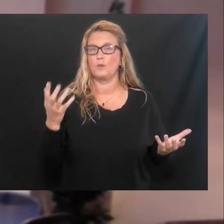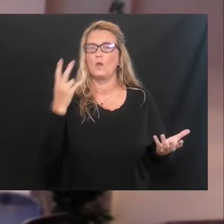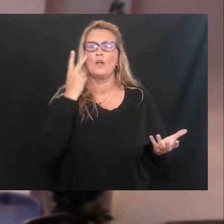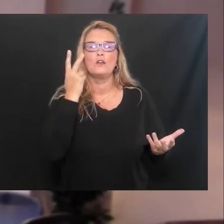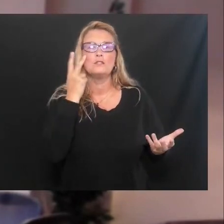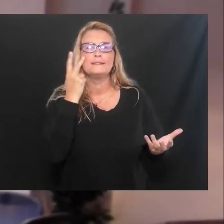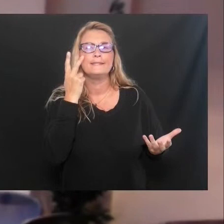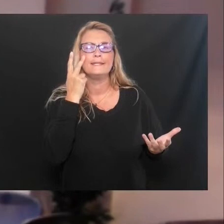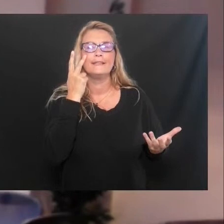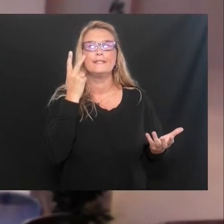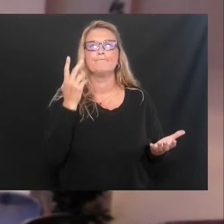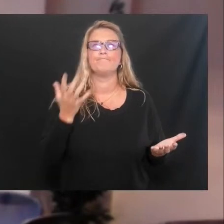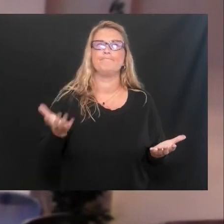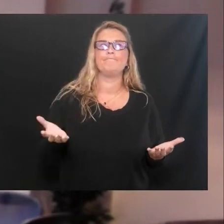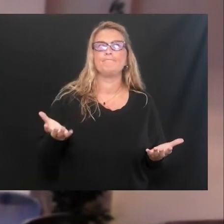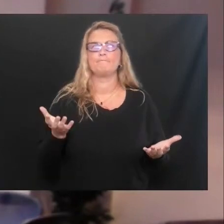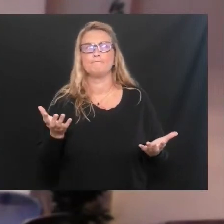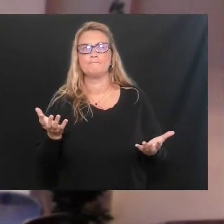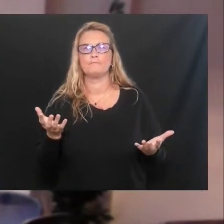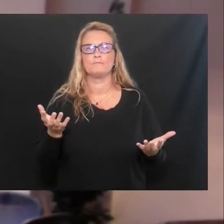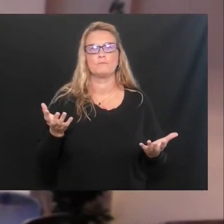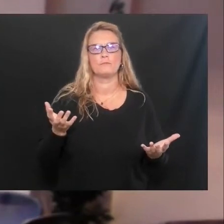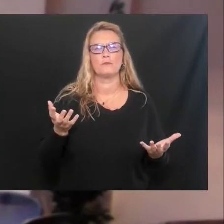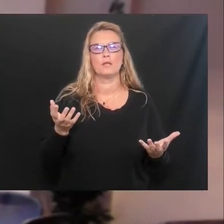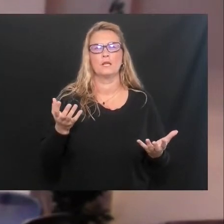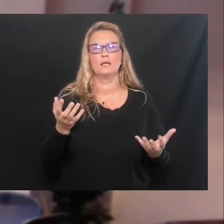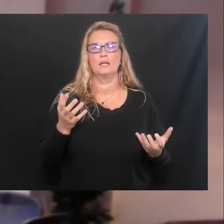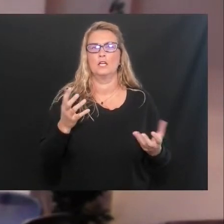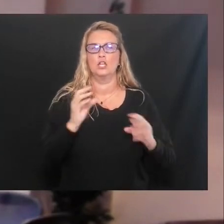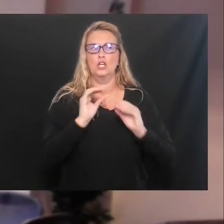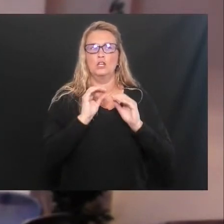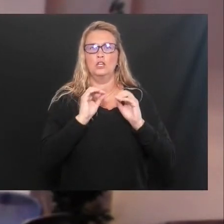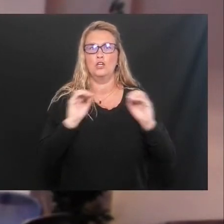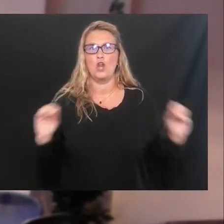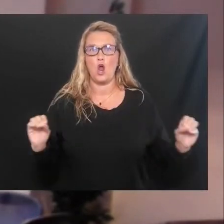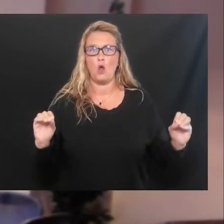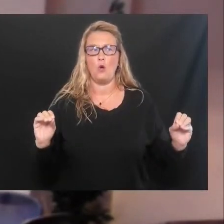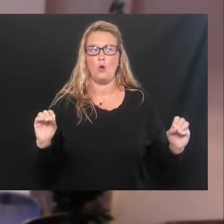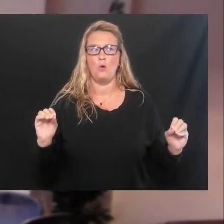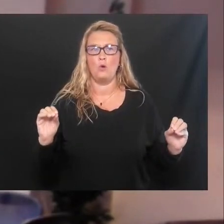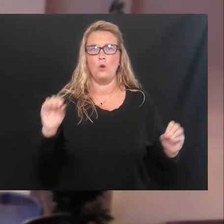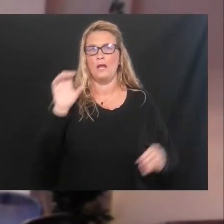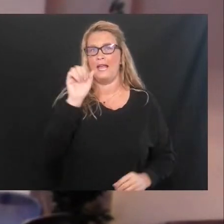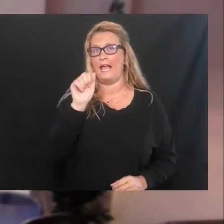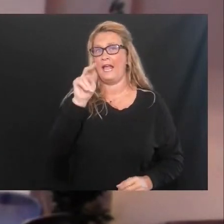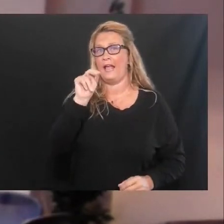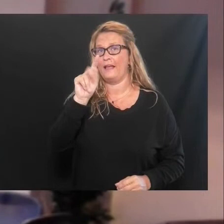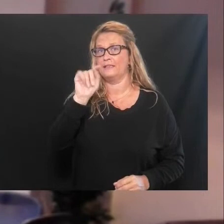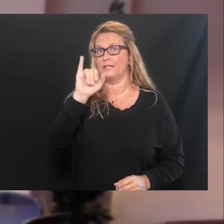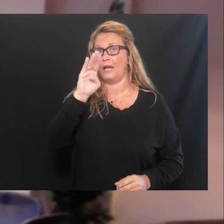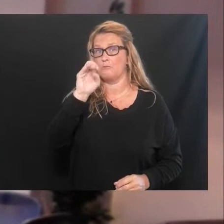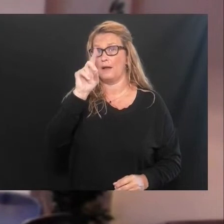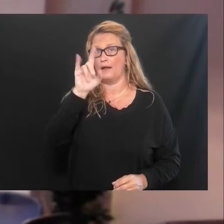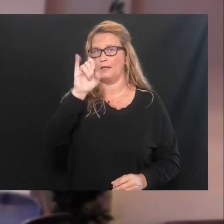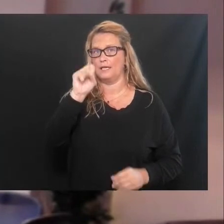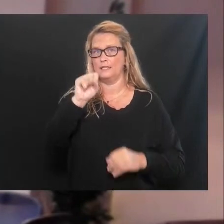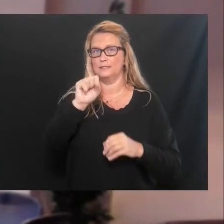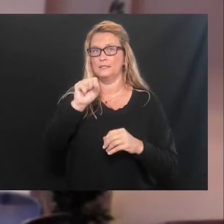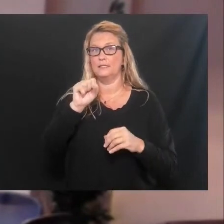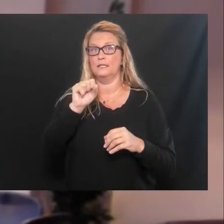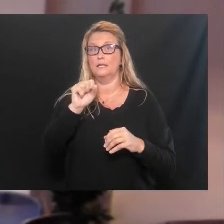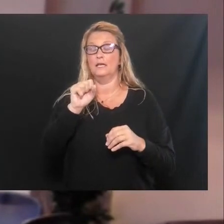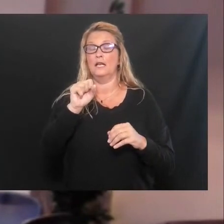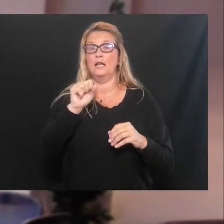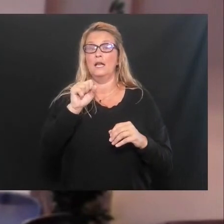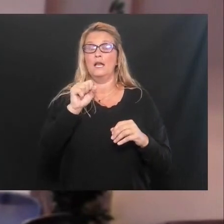see an absence of these antibodies that should be directed against the spike